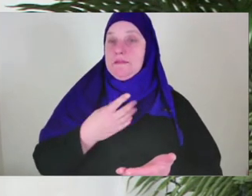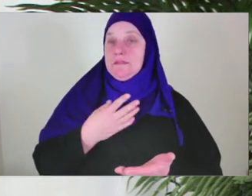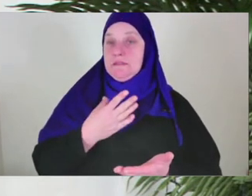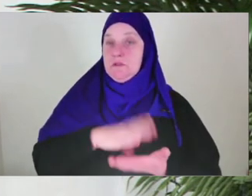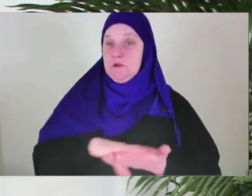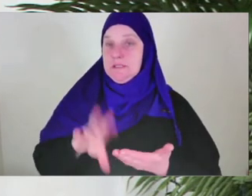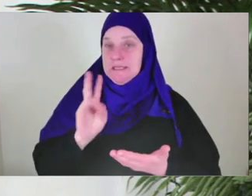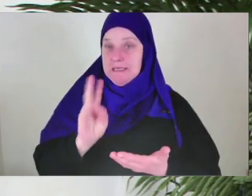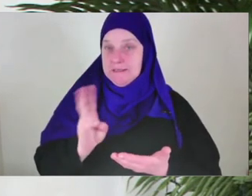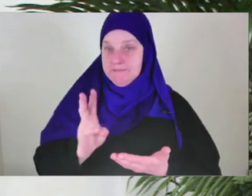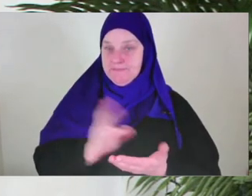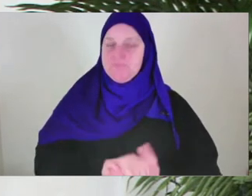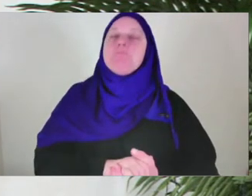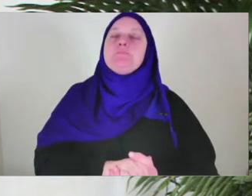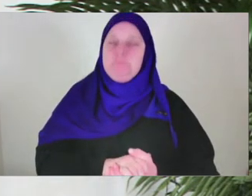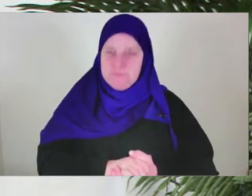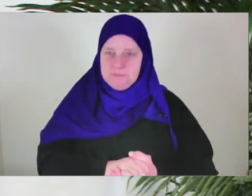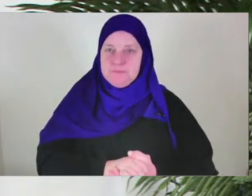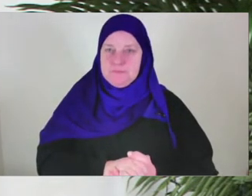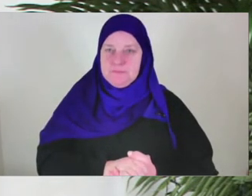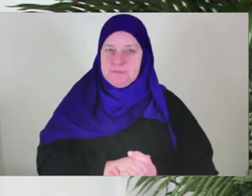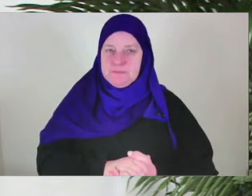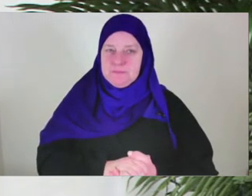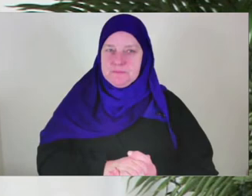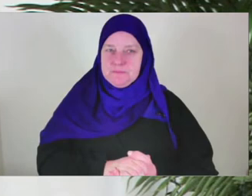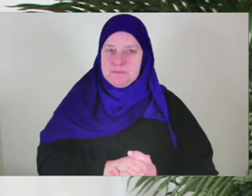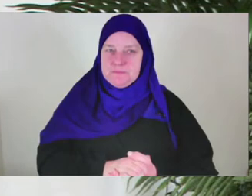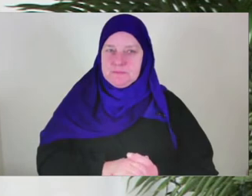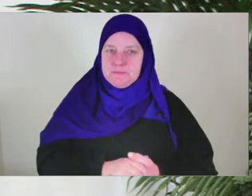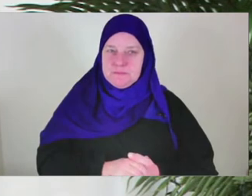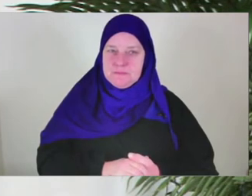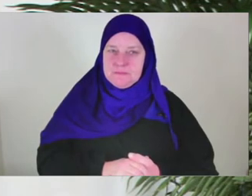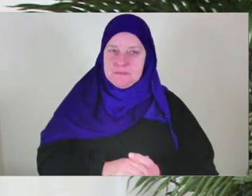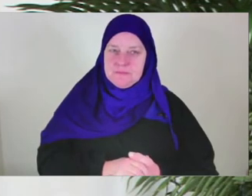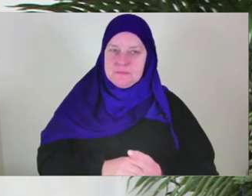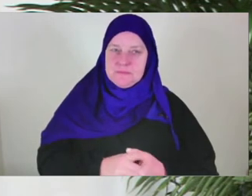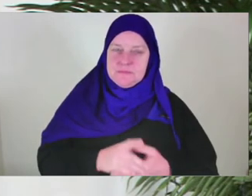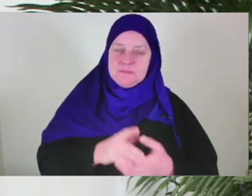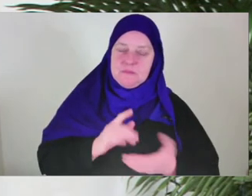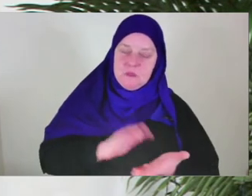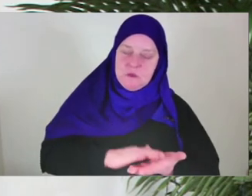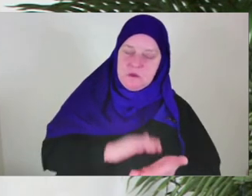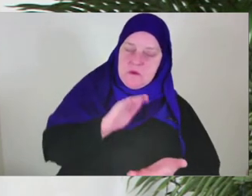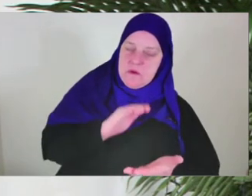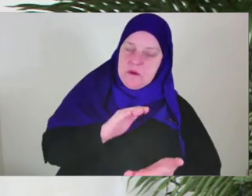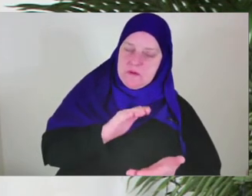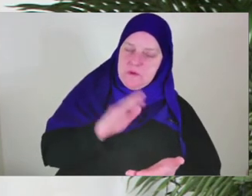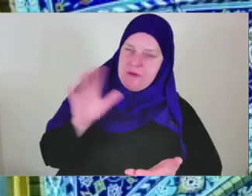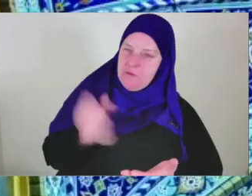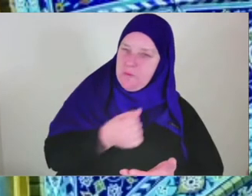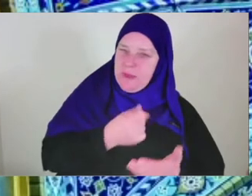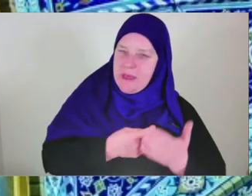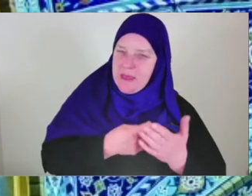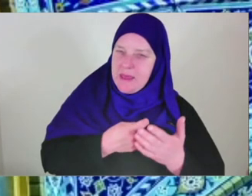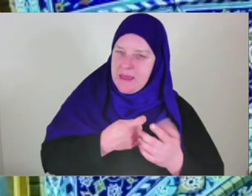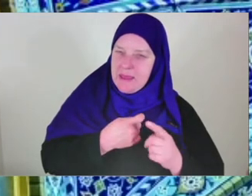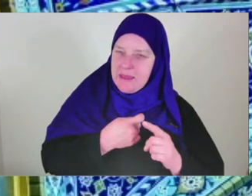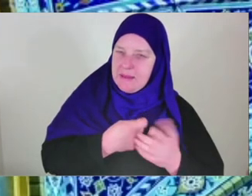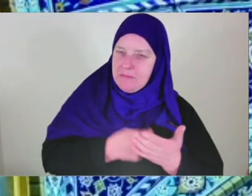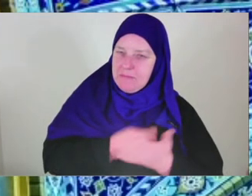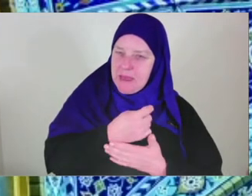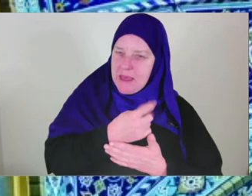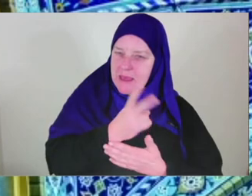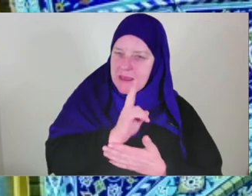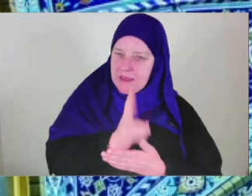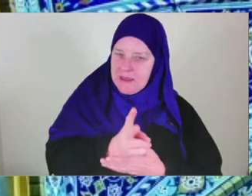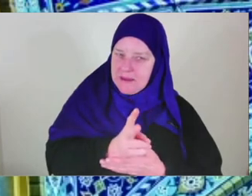up to $4,000. Is Khums applicable to that amount again or not? Very, very